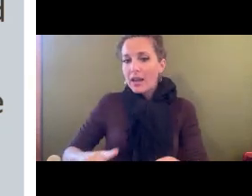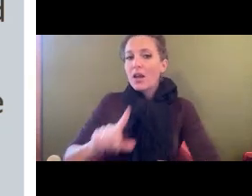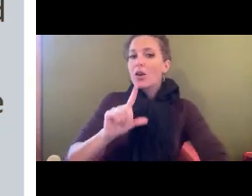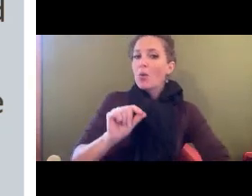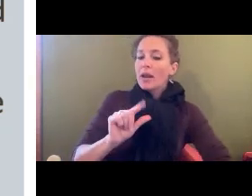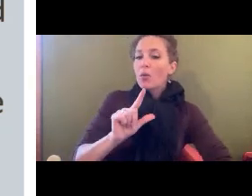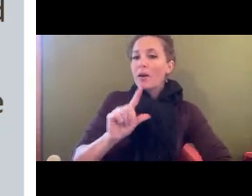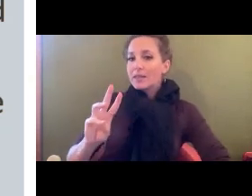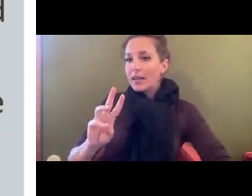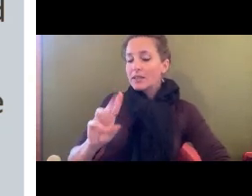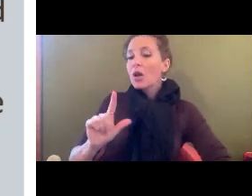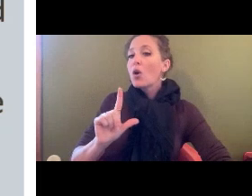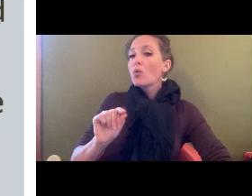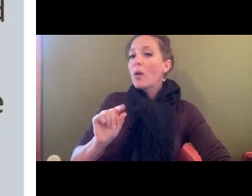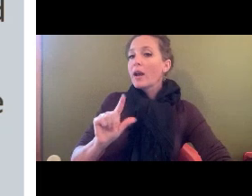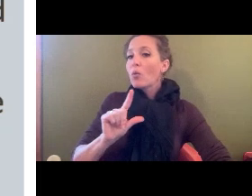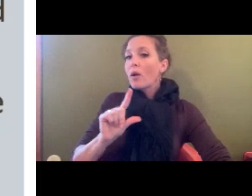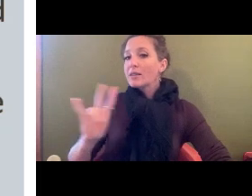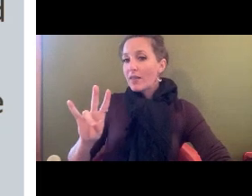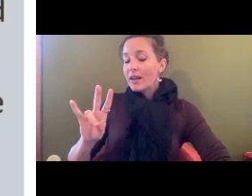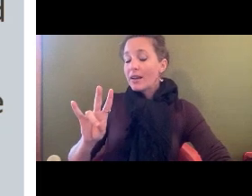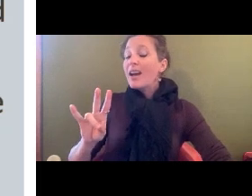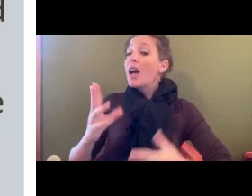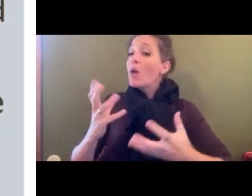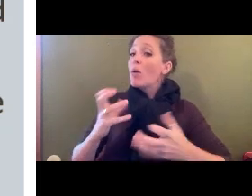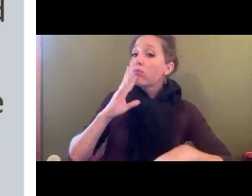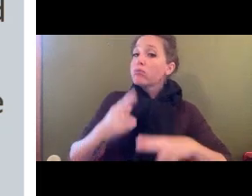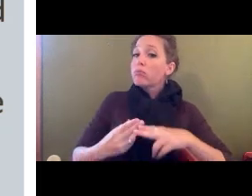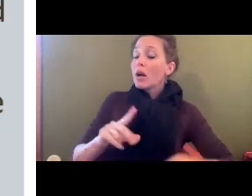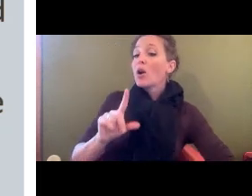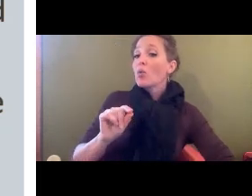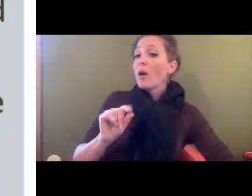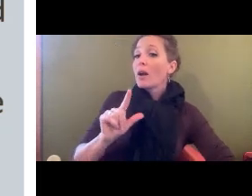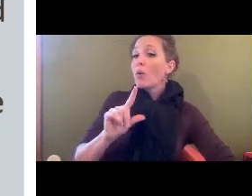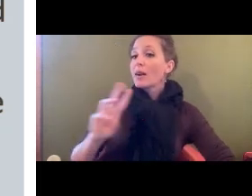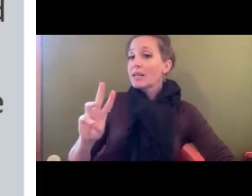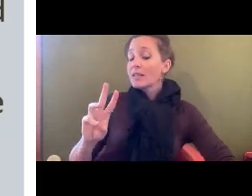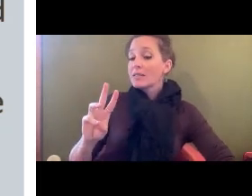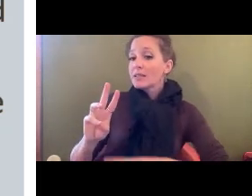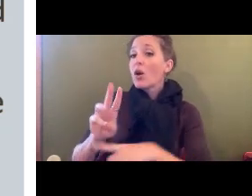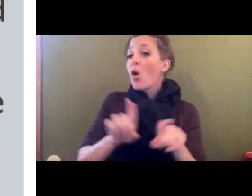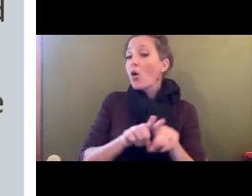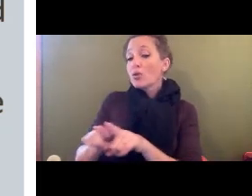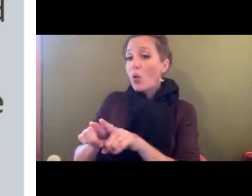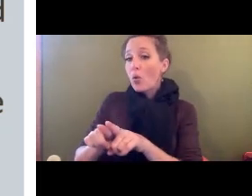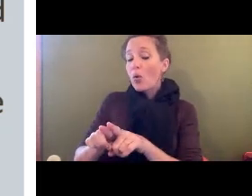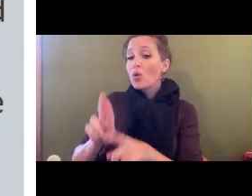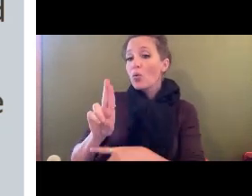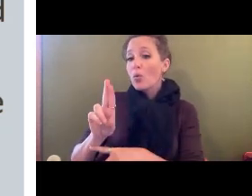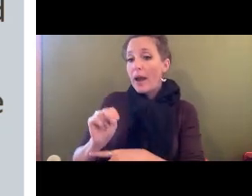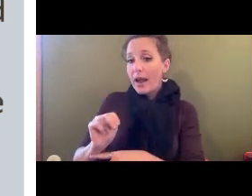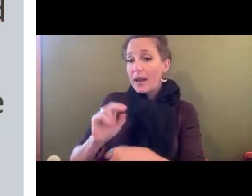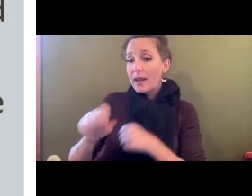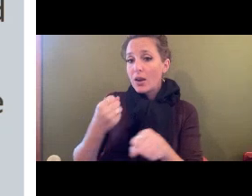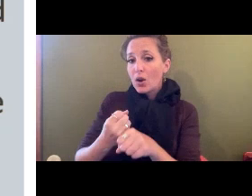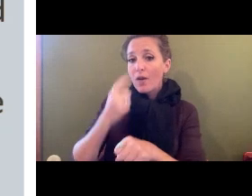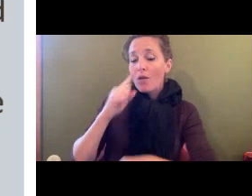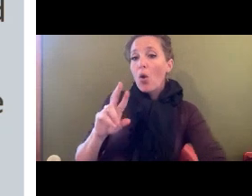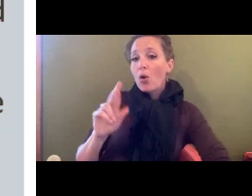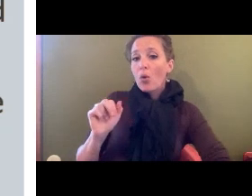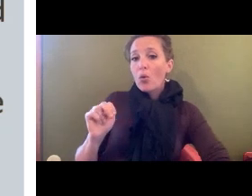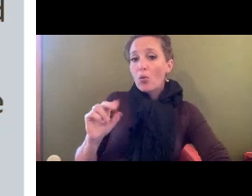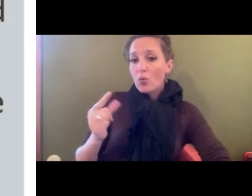to highlight about the International Year is that 2026 is also the UN year for rangelands and pastoralists. And